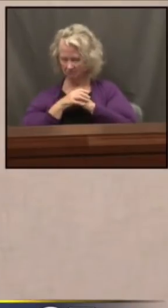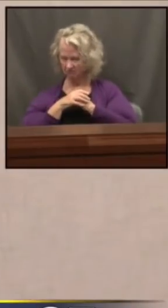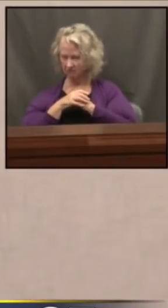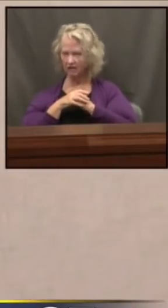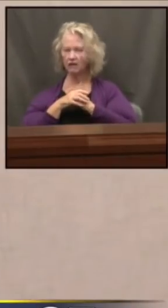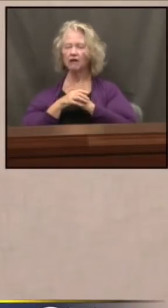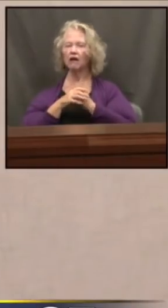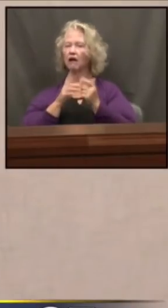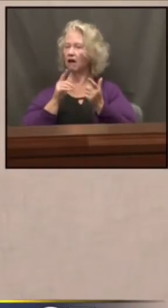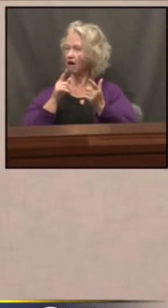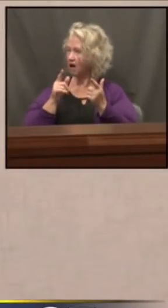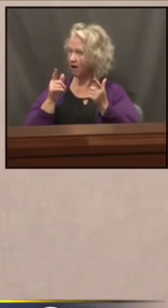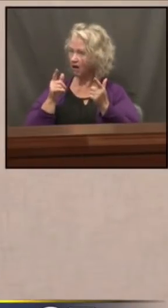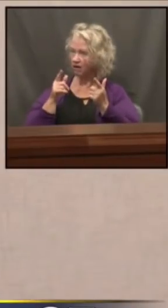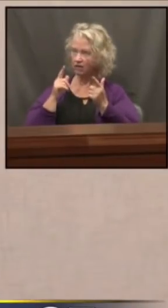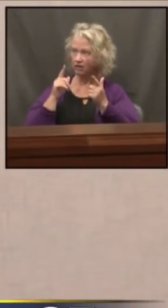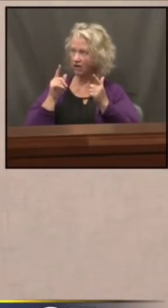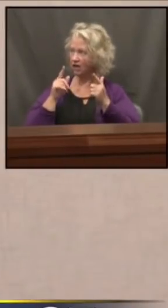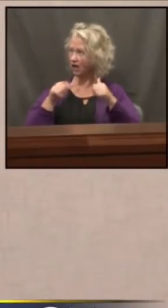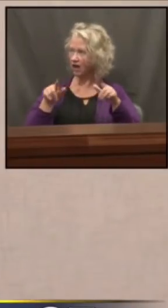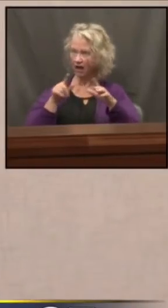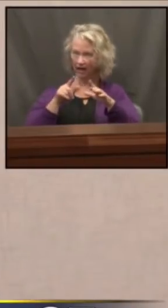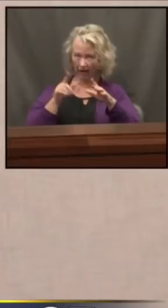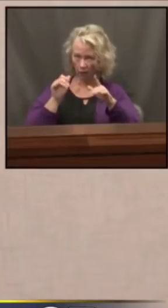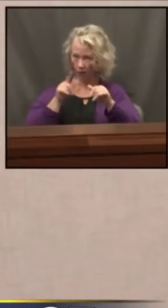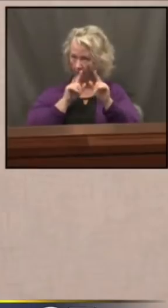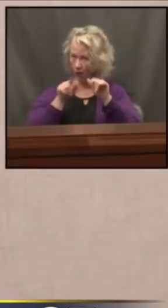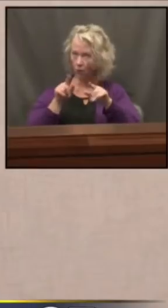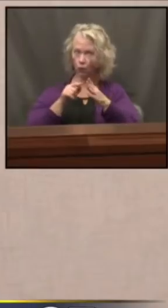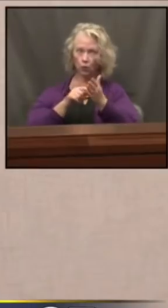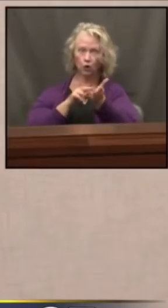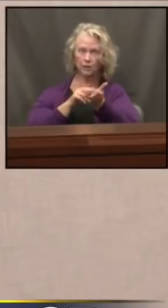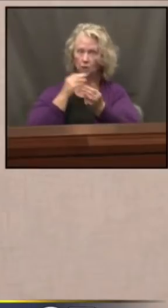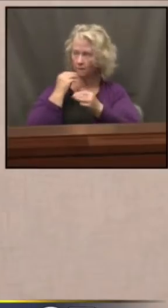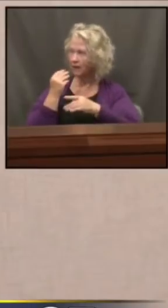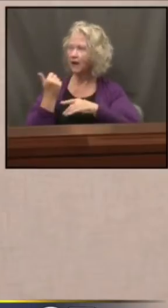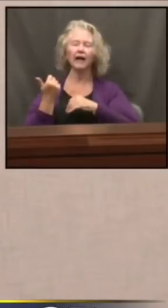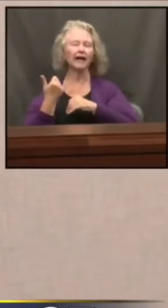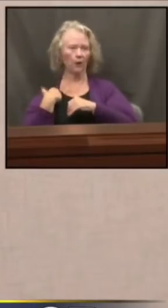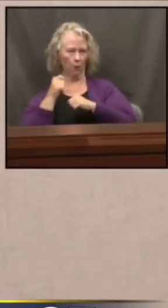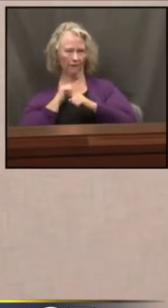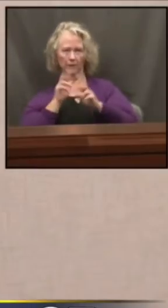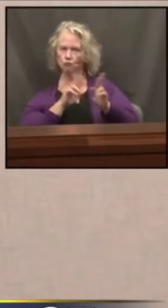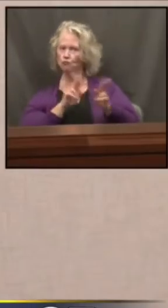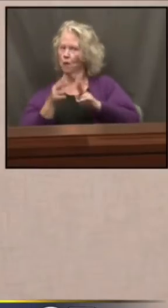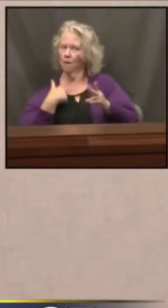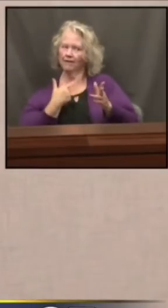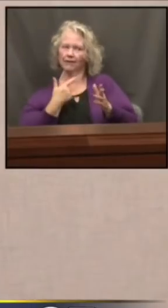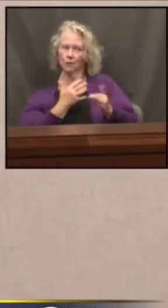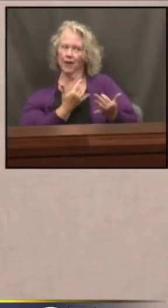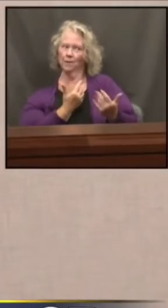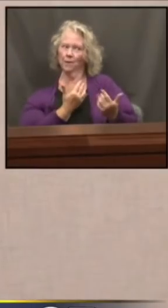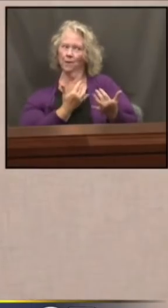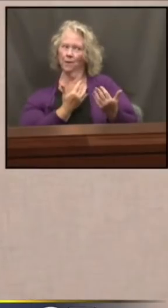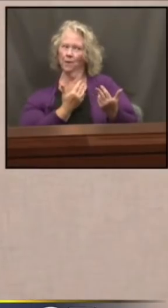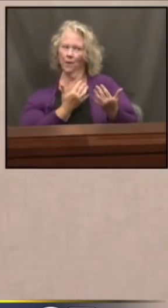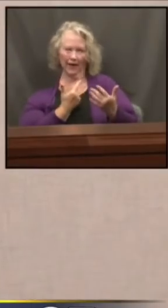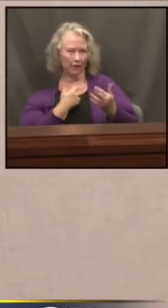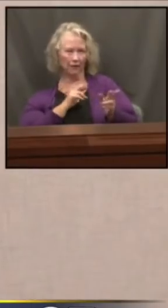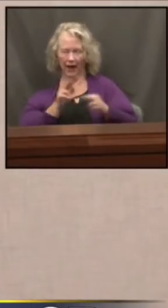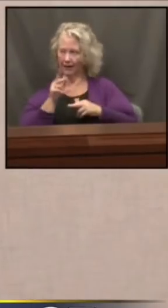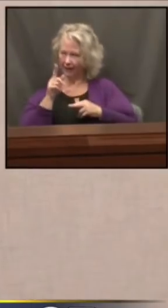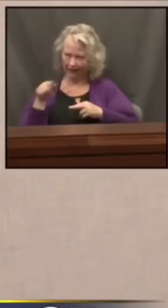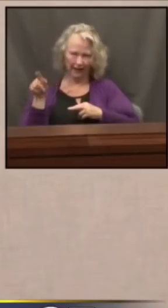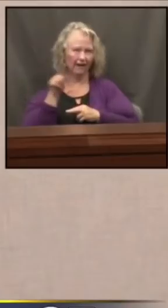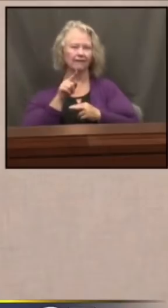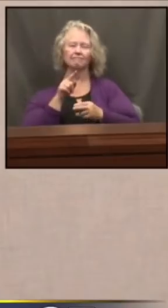vaccine partners, go out to nursing homes. Yep, we've been preparing for this. We've been expecting this, and our providers have as